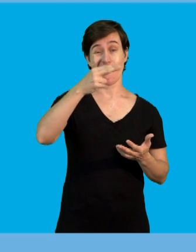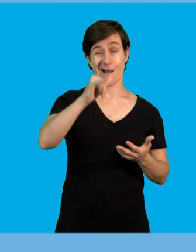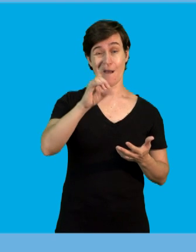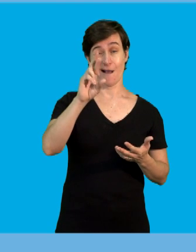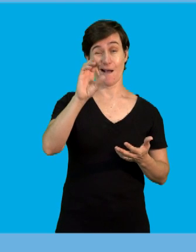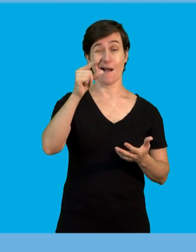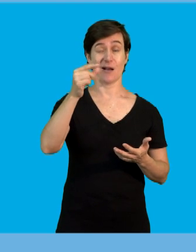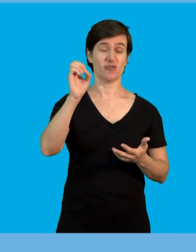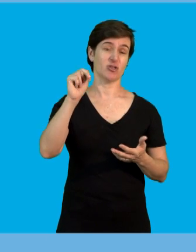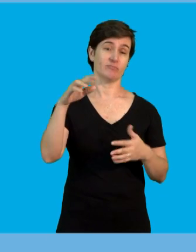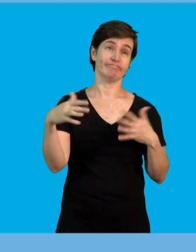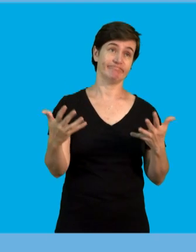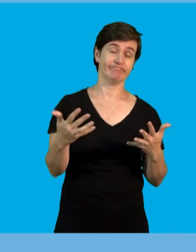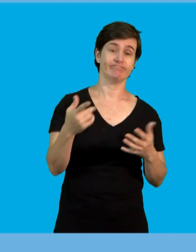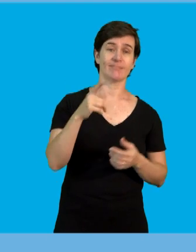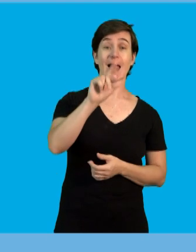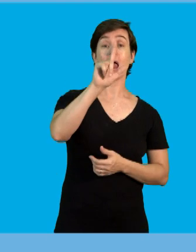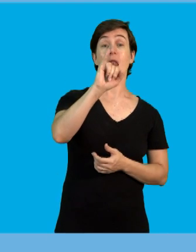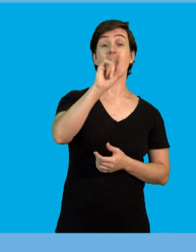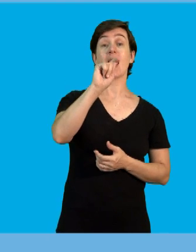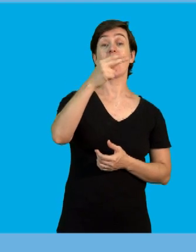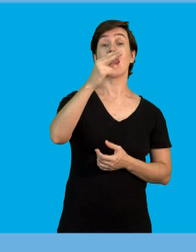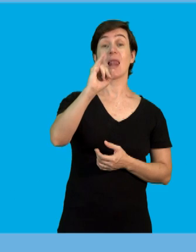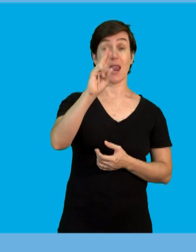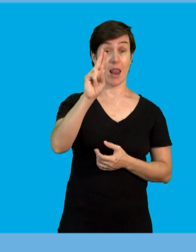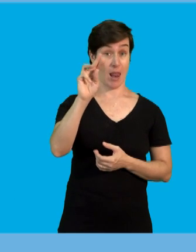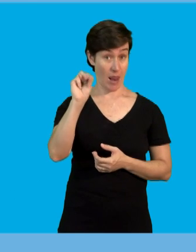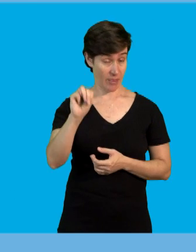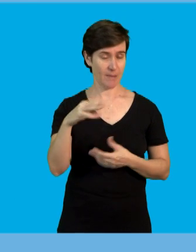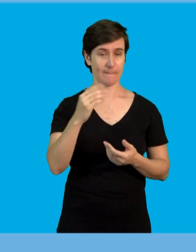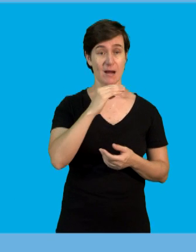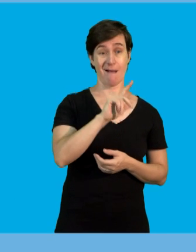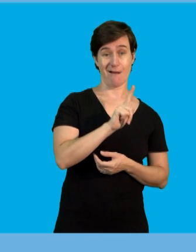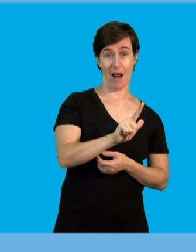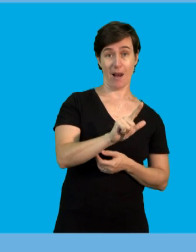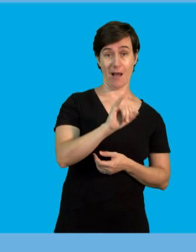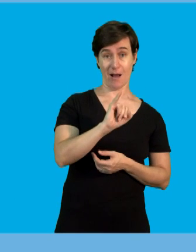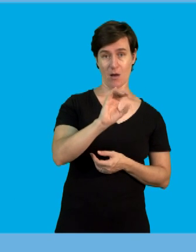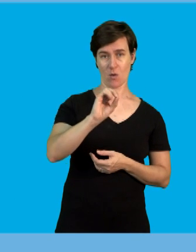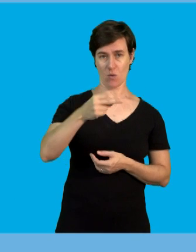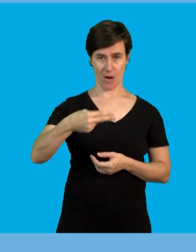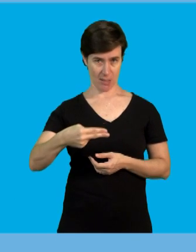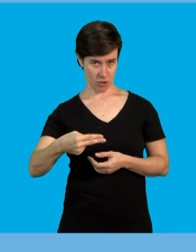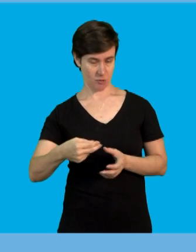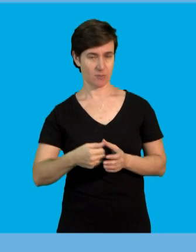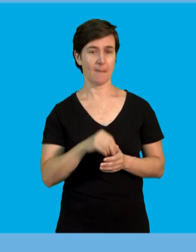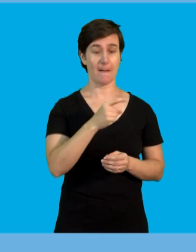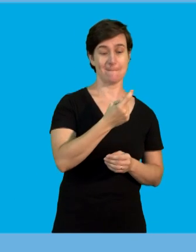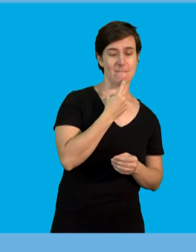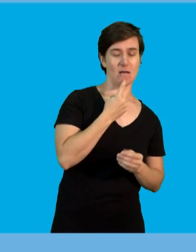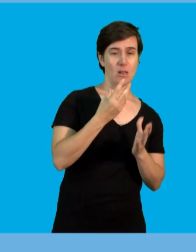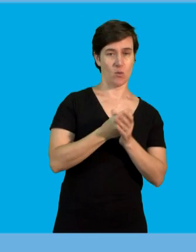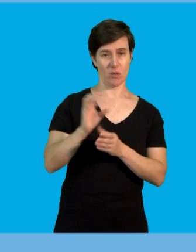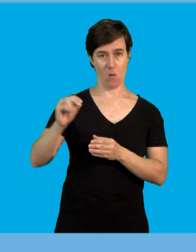hydrogen, which is our lithium. So lithium hydroxide, we can have LiOH. So it's our metal and